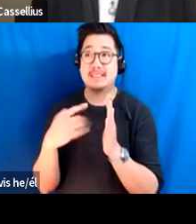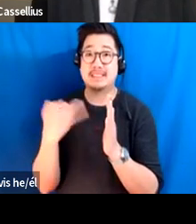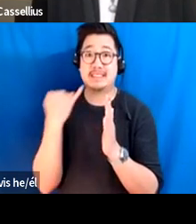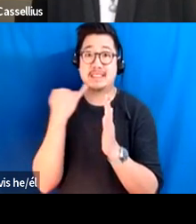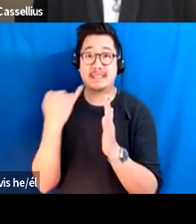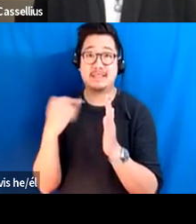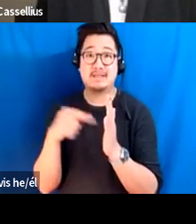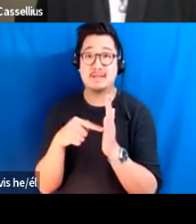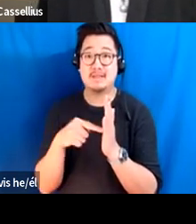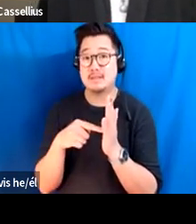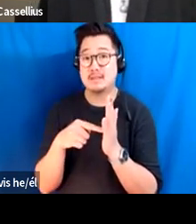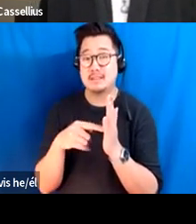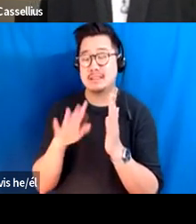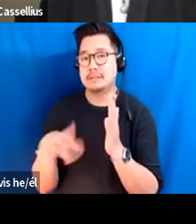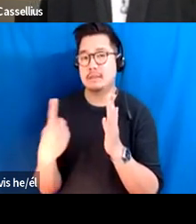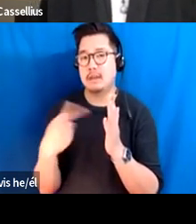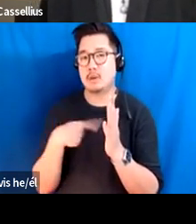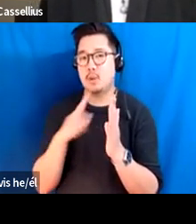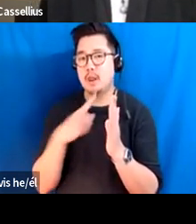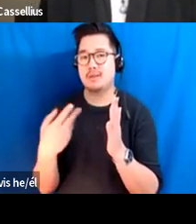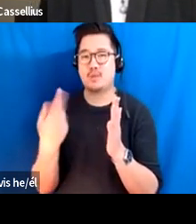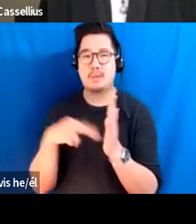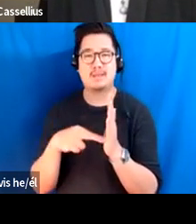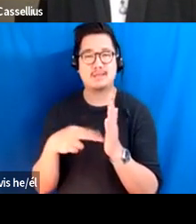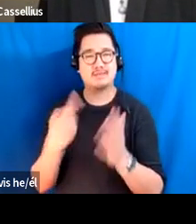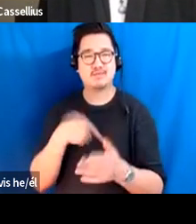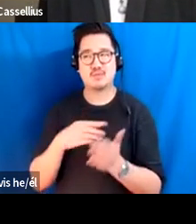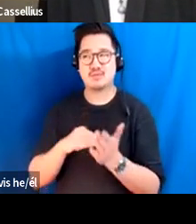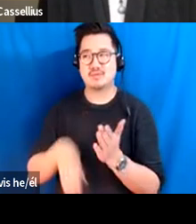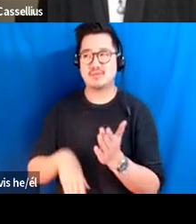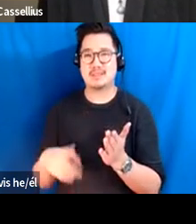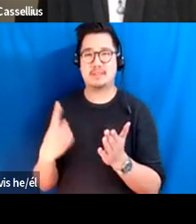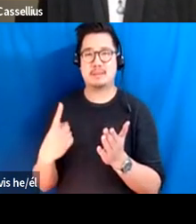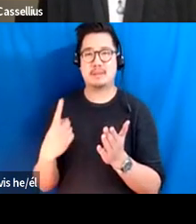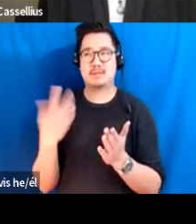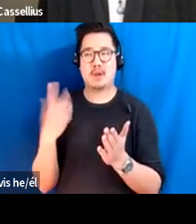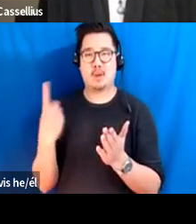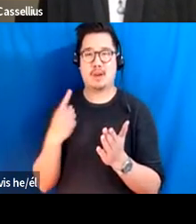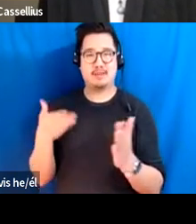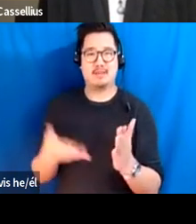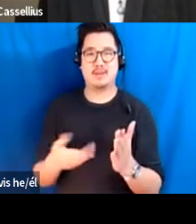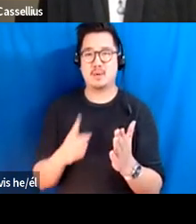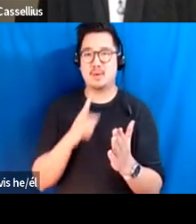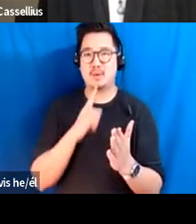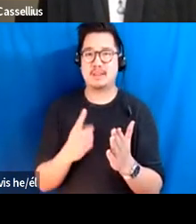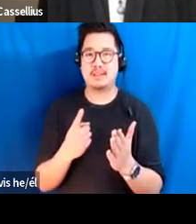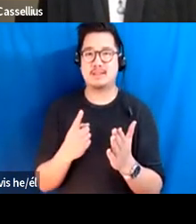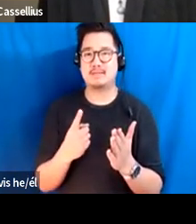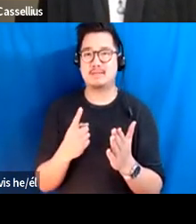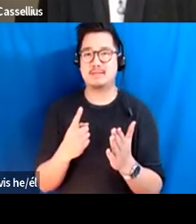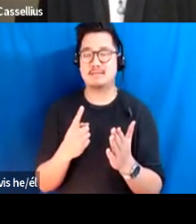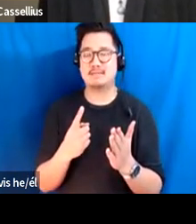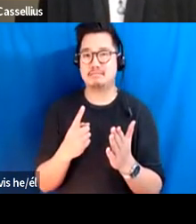and something that is always what's the word something that's always there as a stickler in a way to kind of go against us